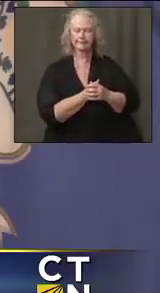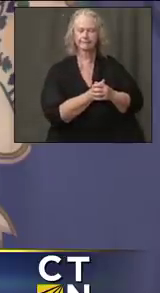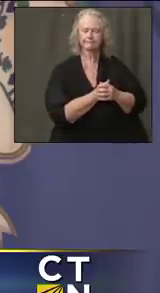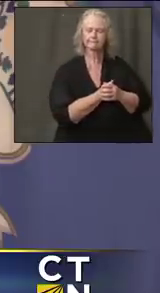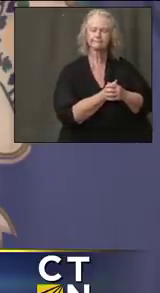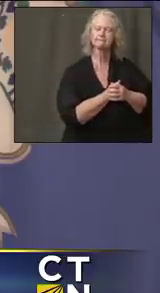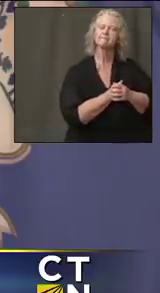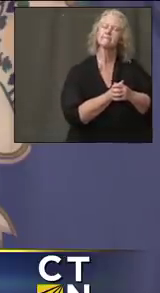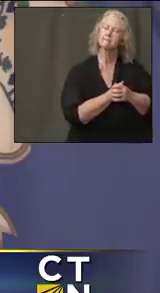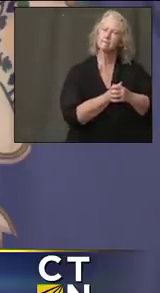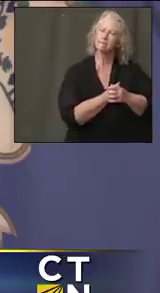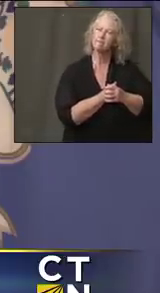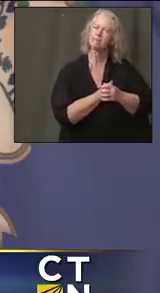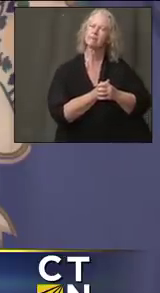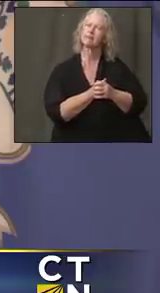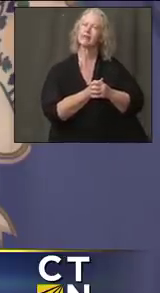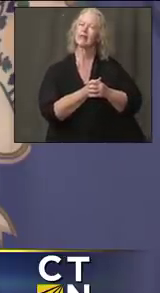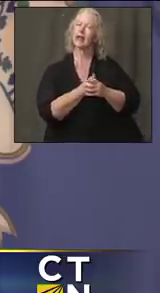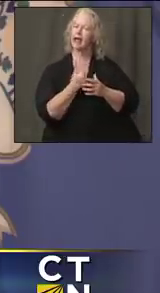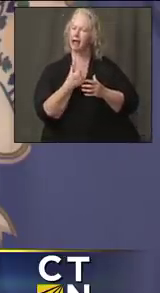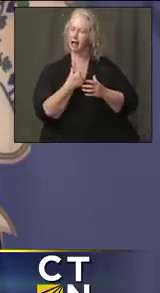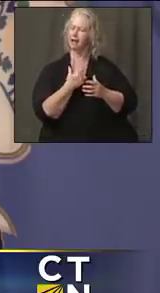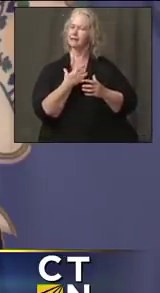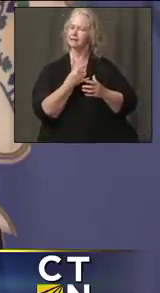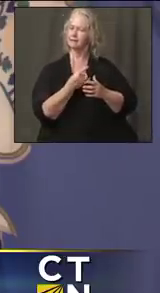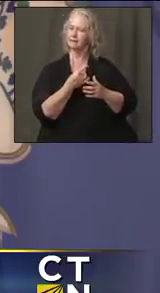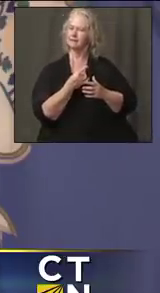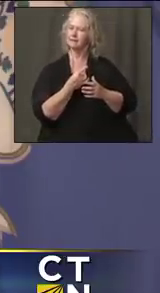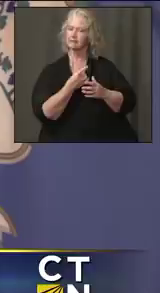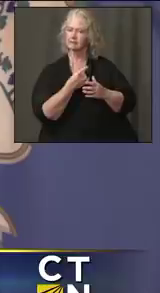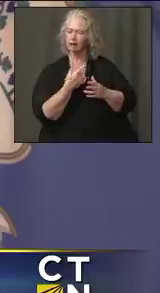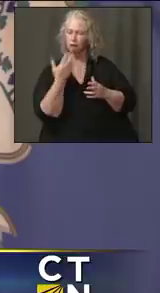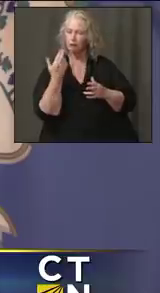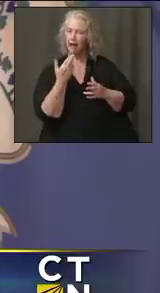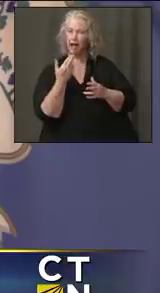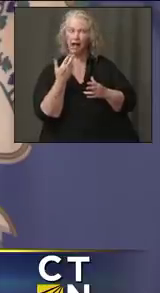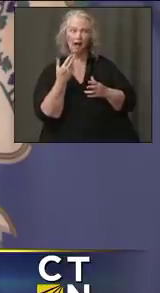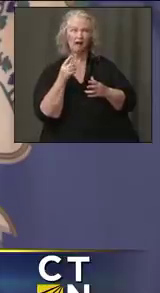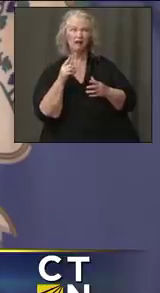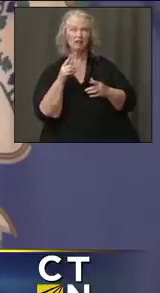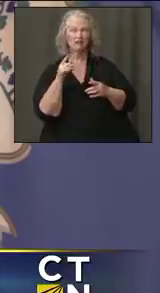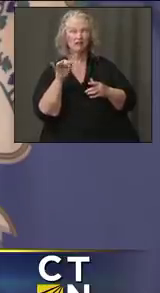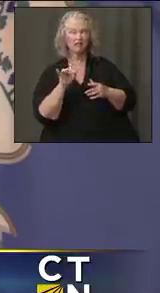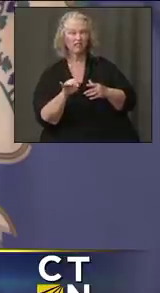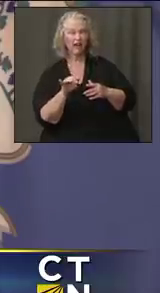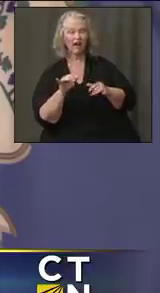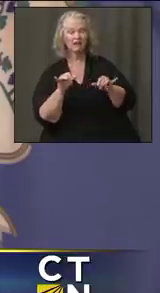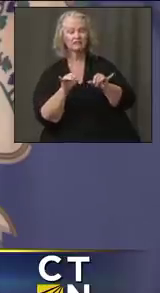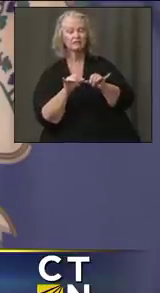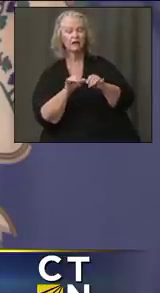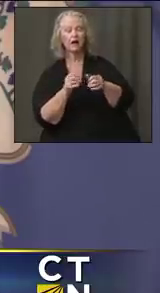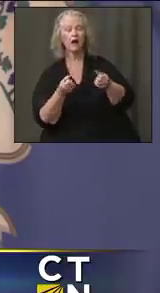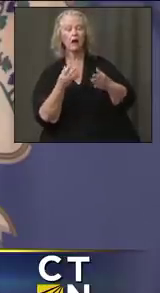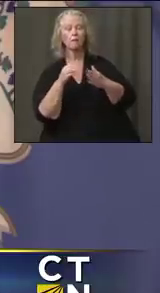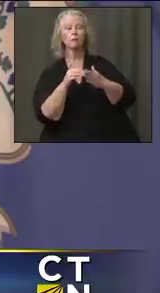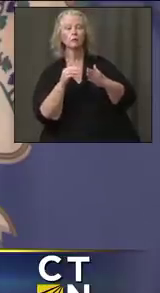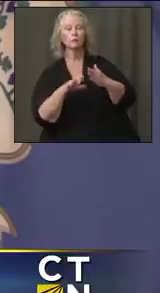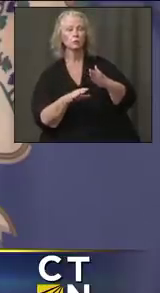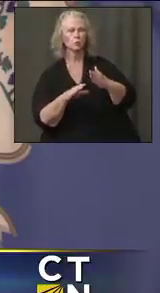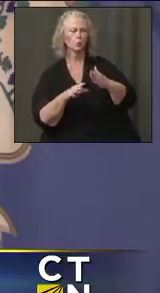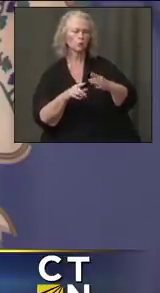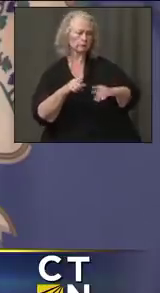of interesting for me finding out there's a real difference in the size of classrooms as well between